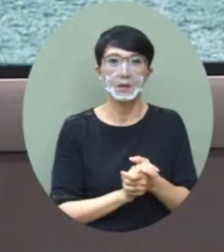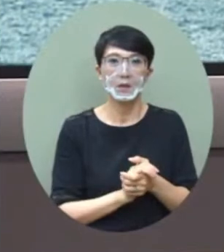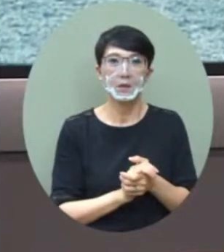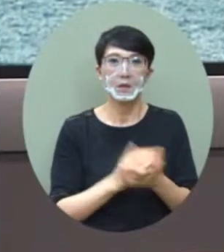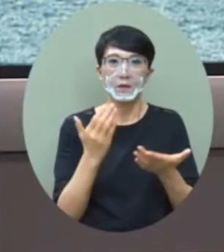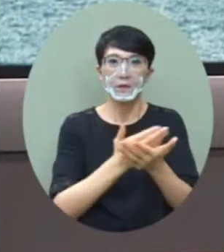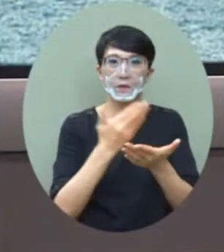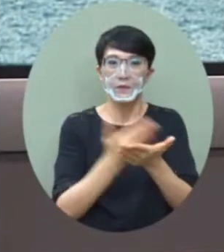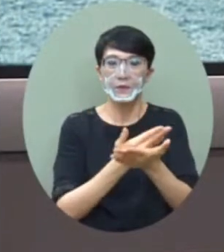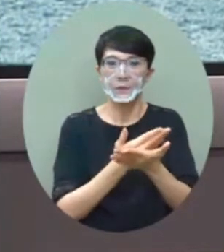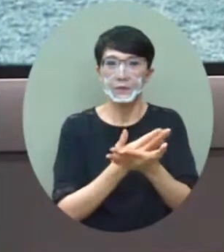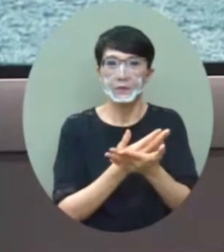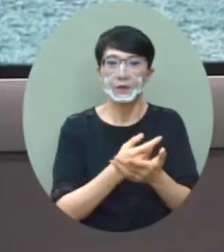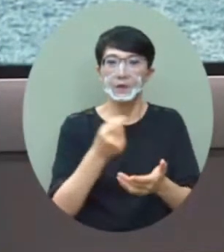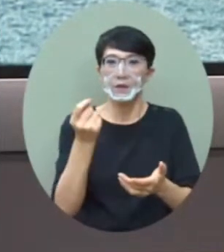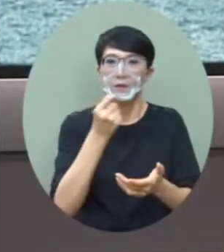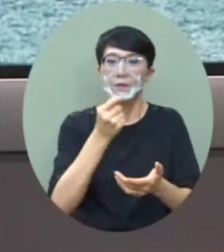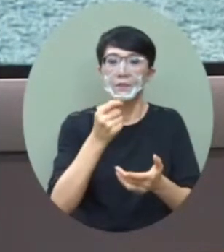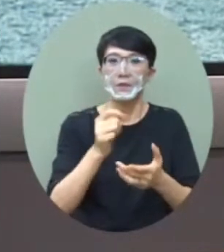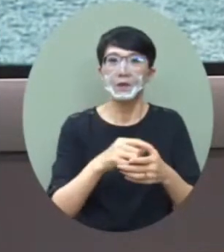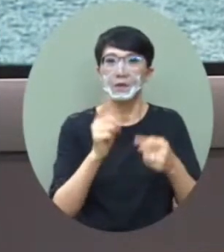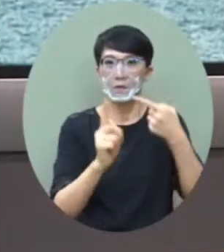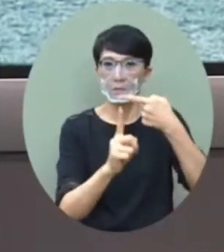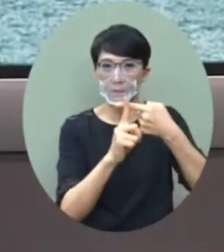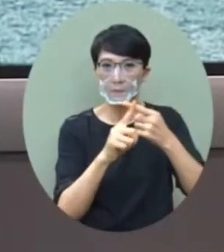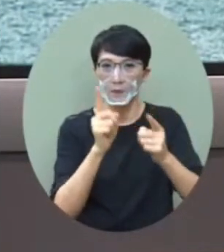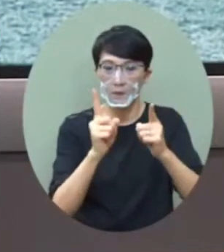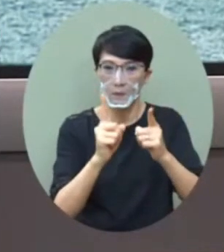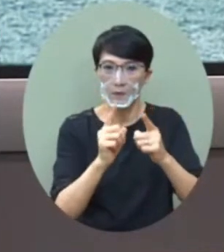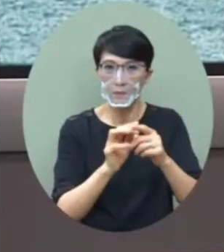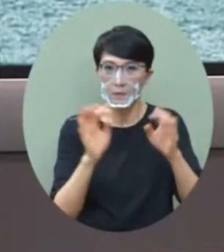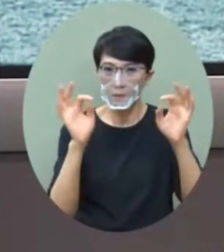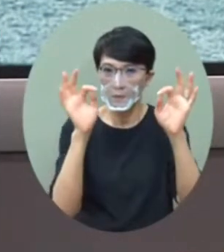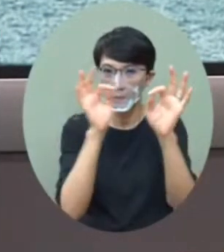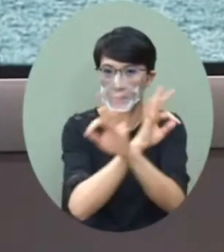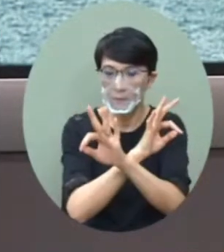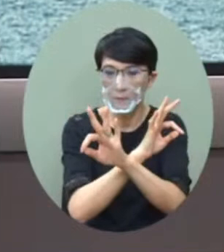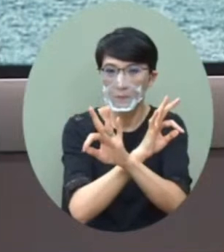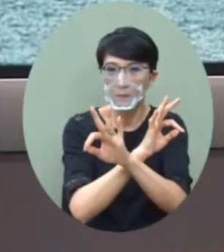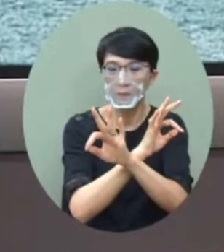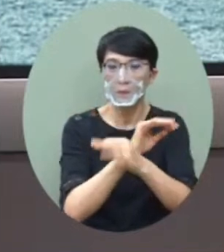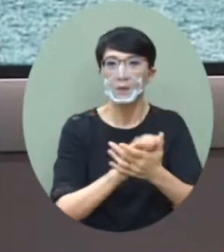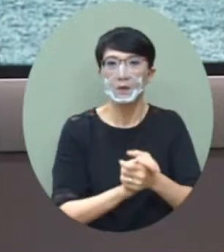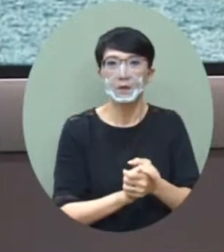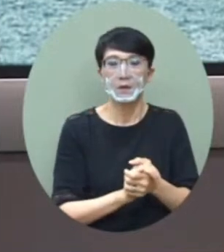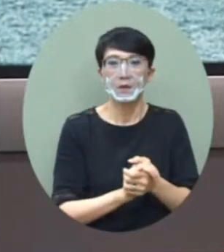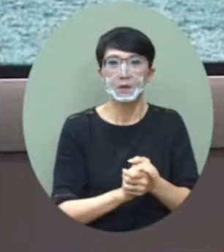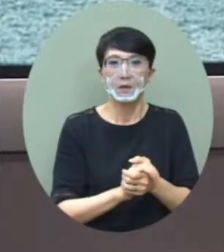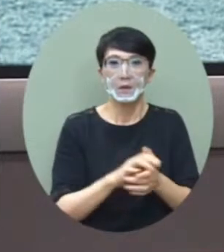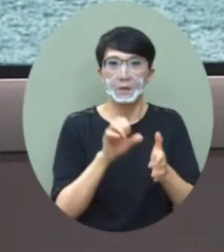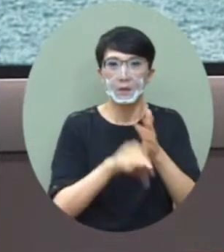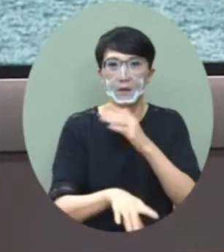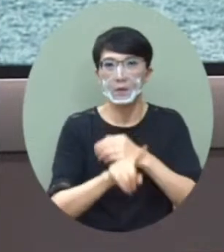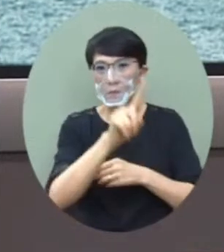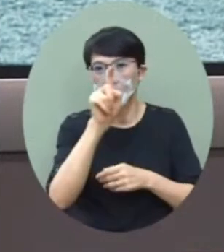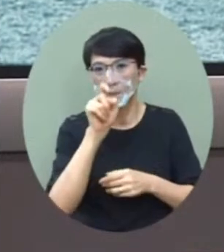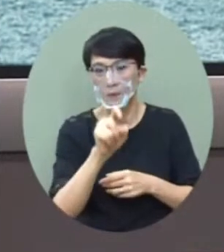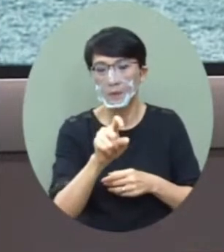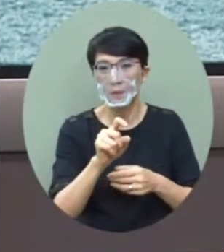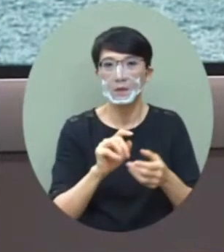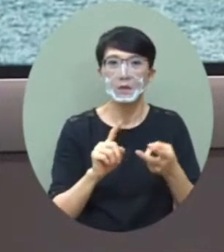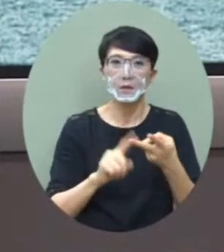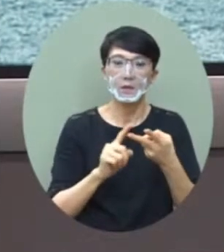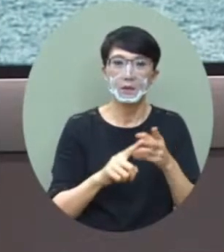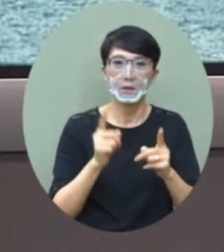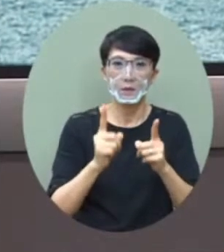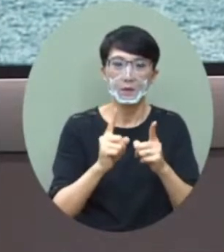whether the RAT positive result was wrong. If so,